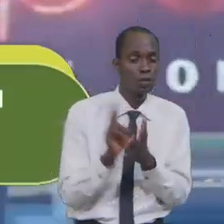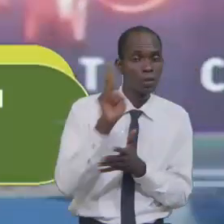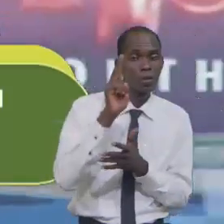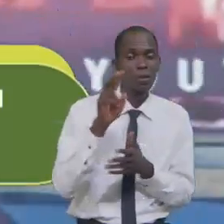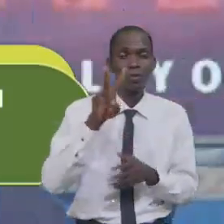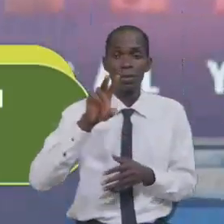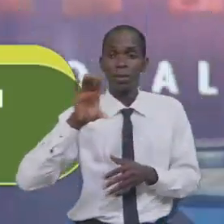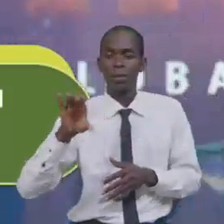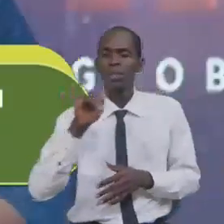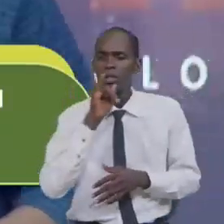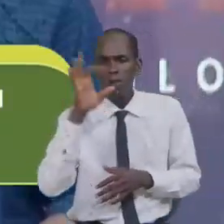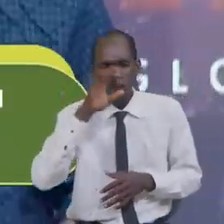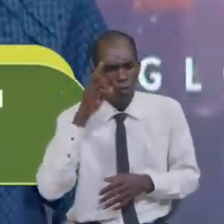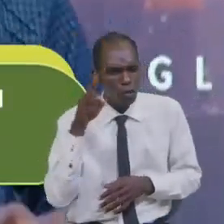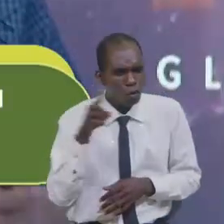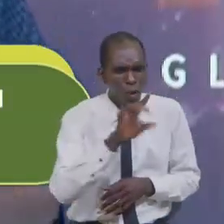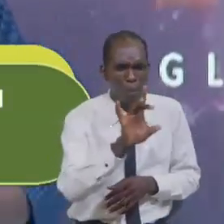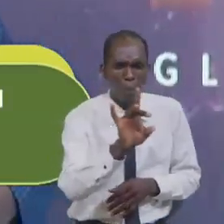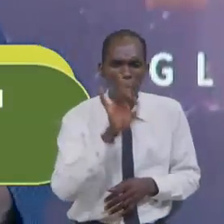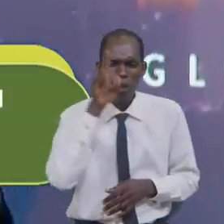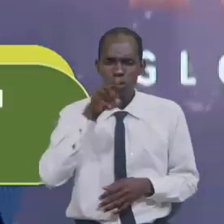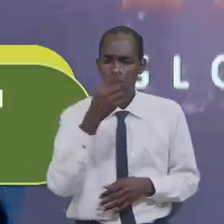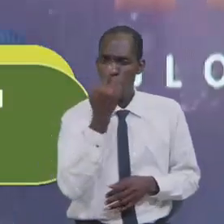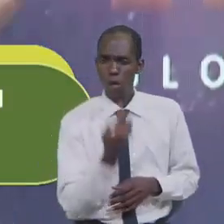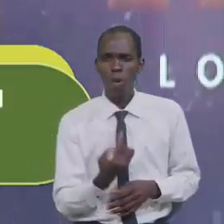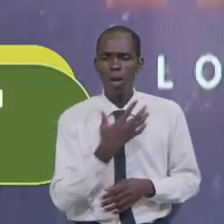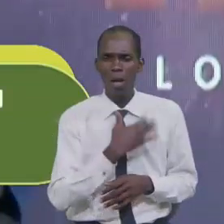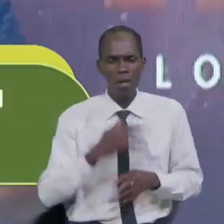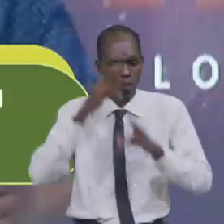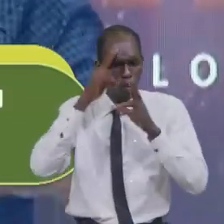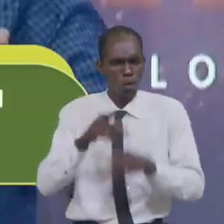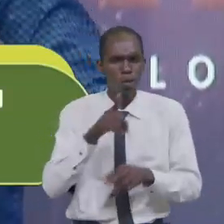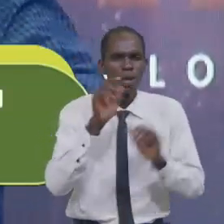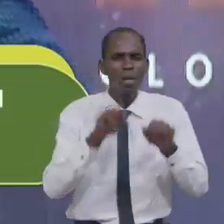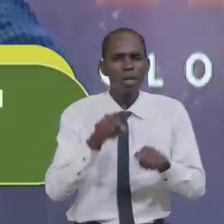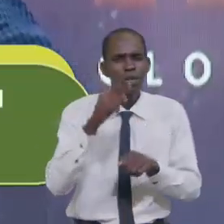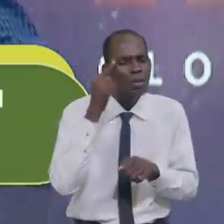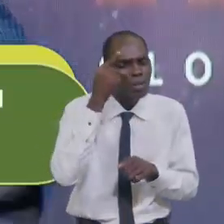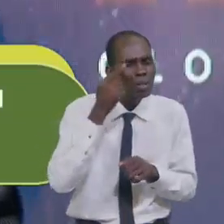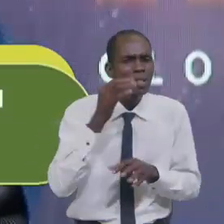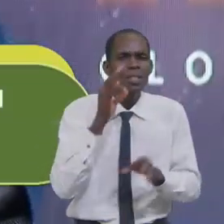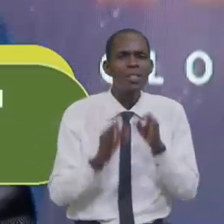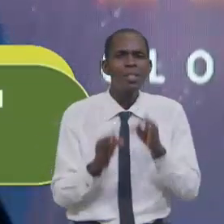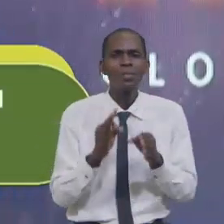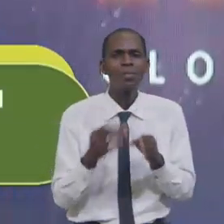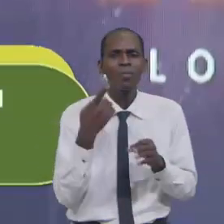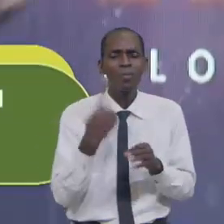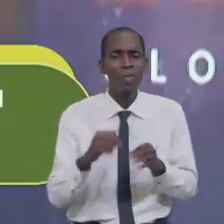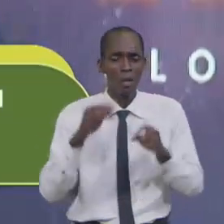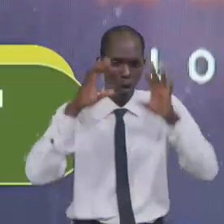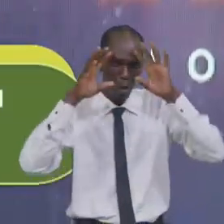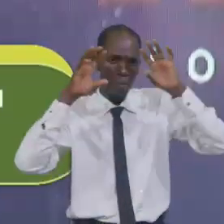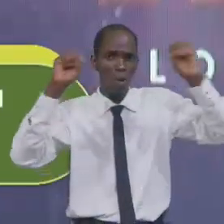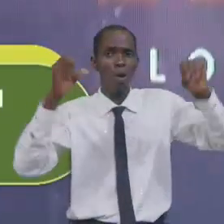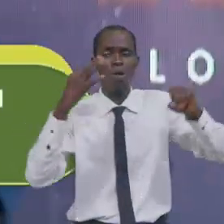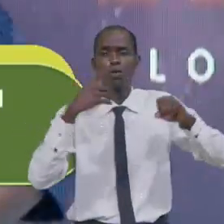looking for you and they single you out, I will honor you? Can you think if the president of the most